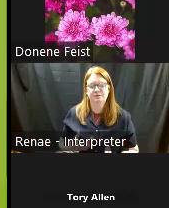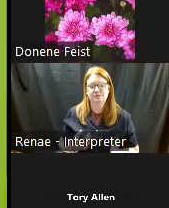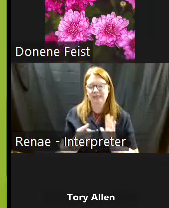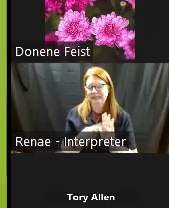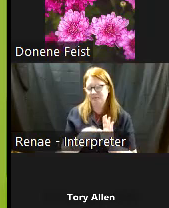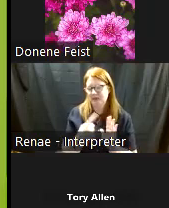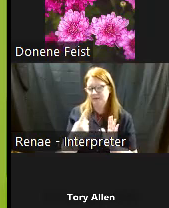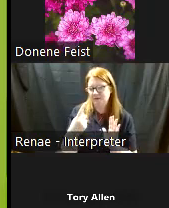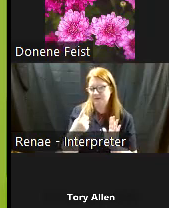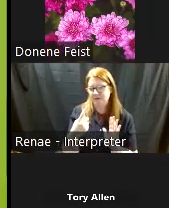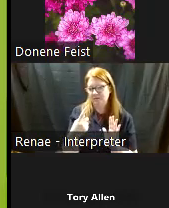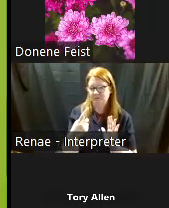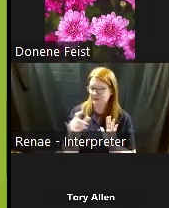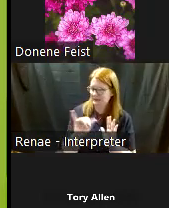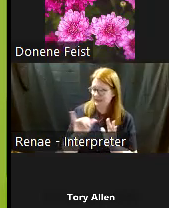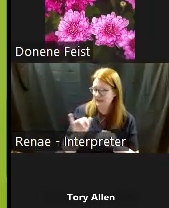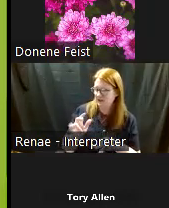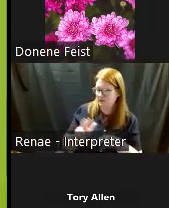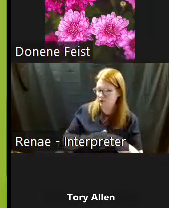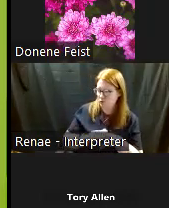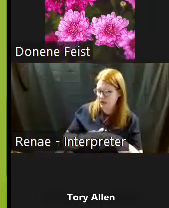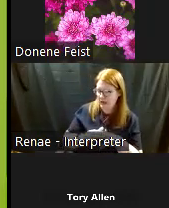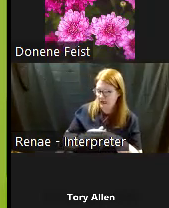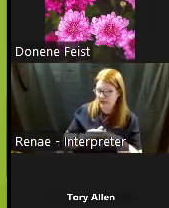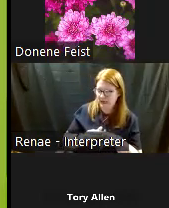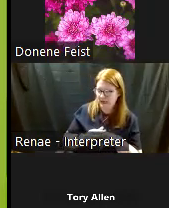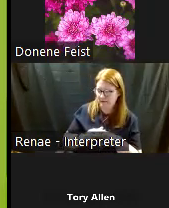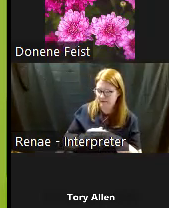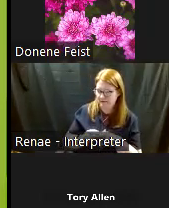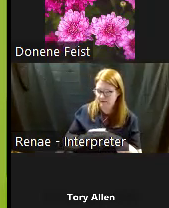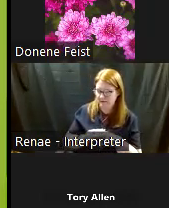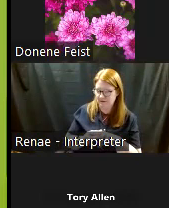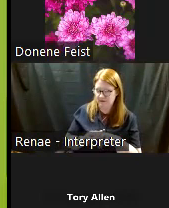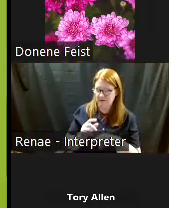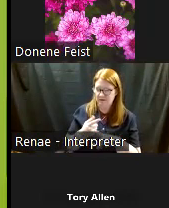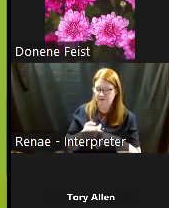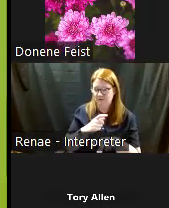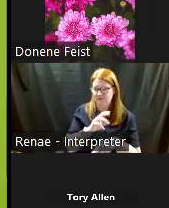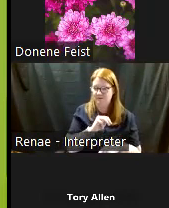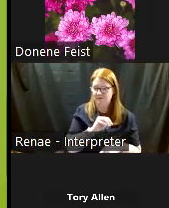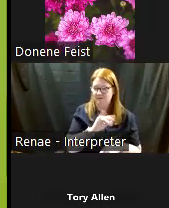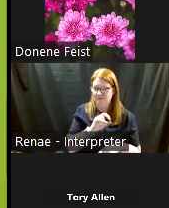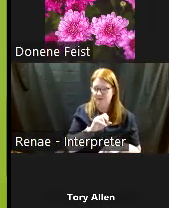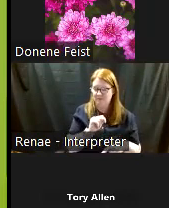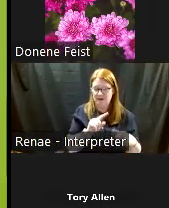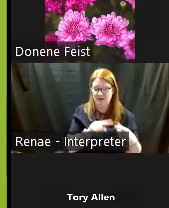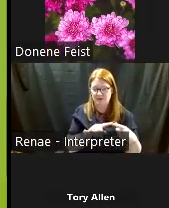like a train on a one-way trip, maybe from Minot over to Fargo or